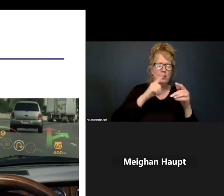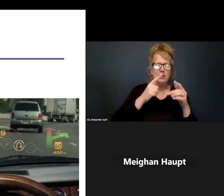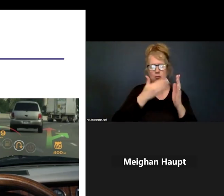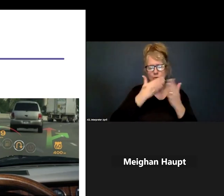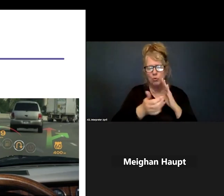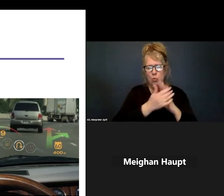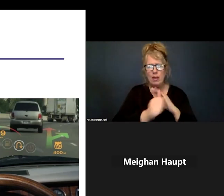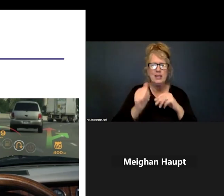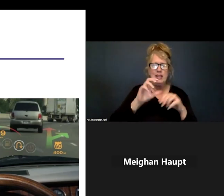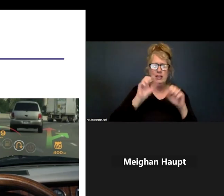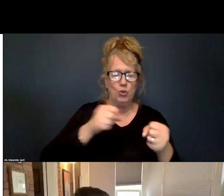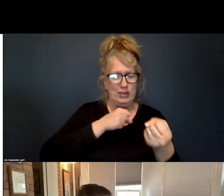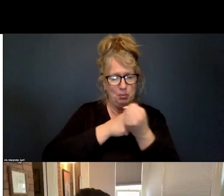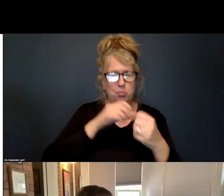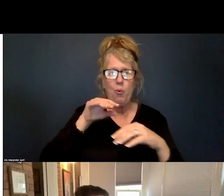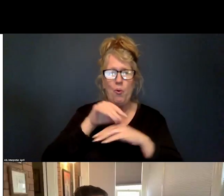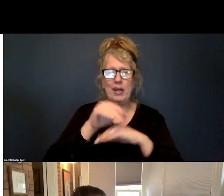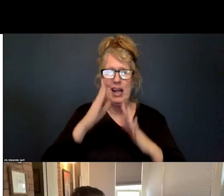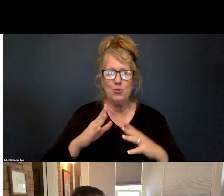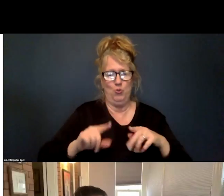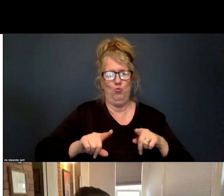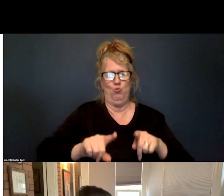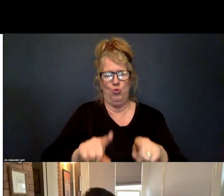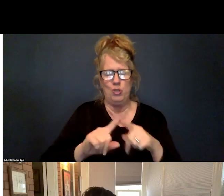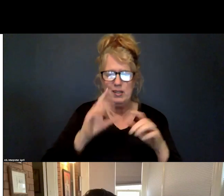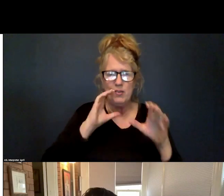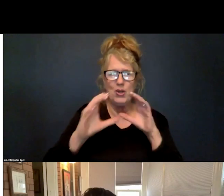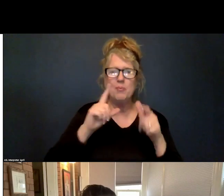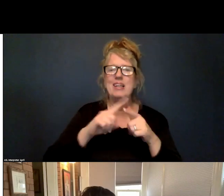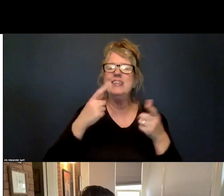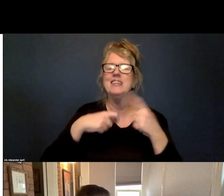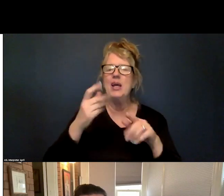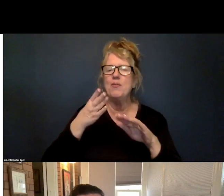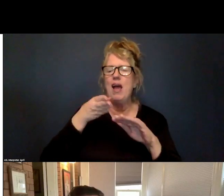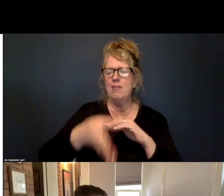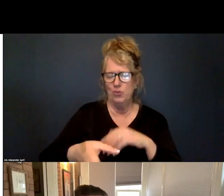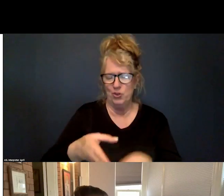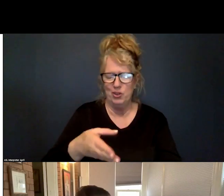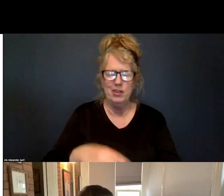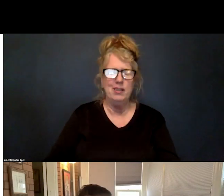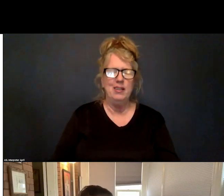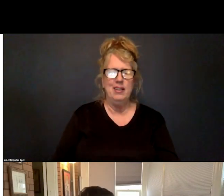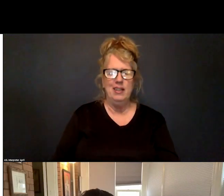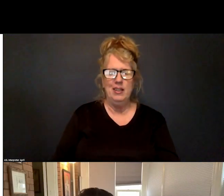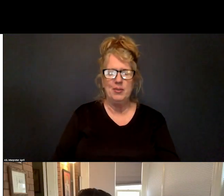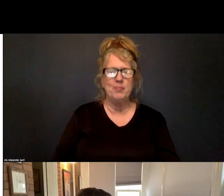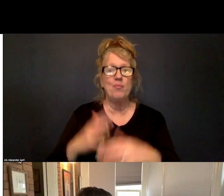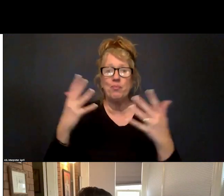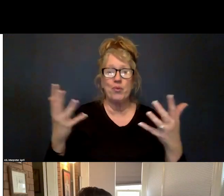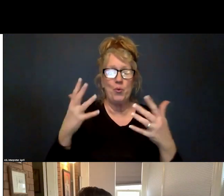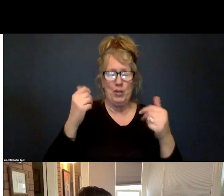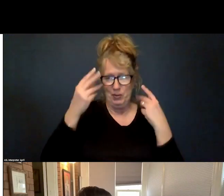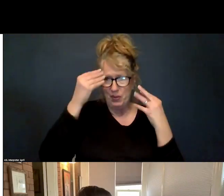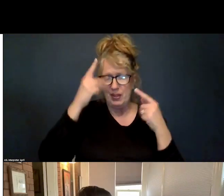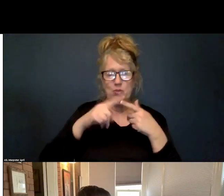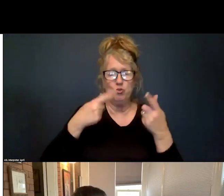nice if we could support counselors during the conversation rather than after. But what are the trade-offs we have to think